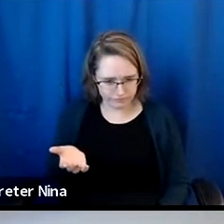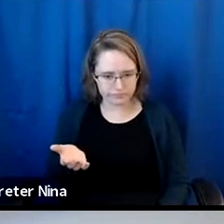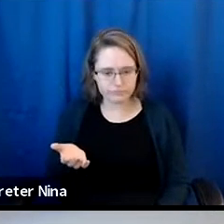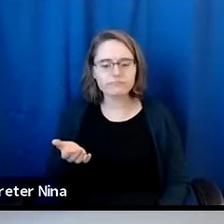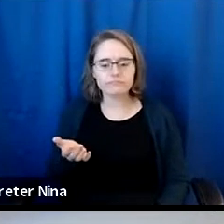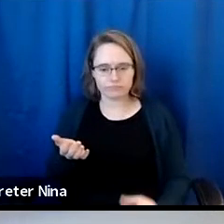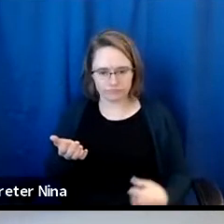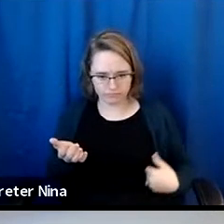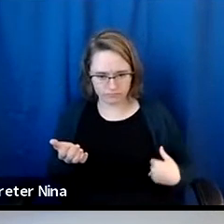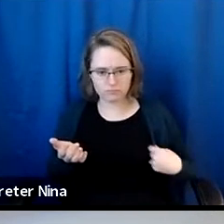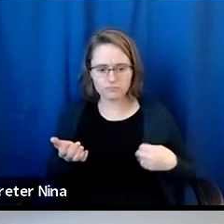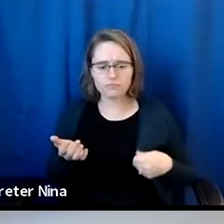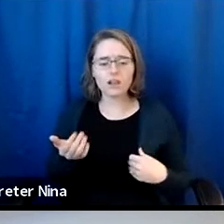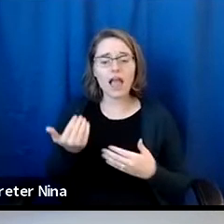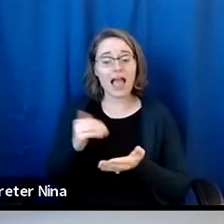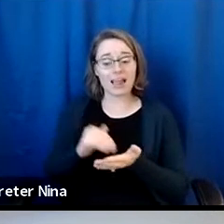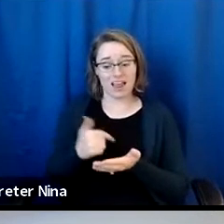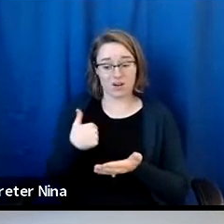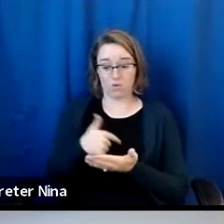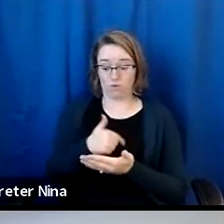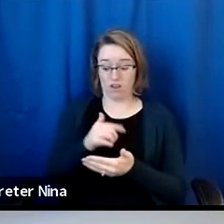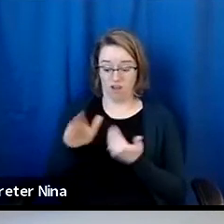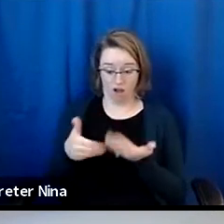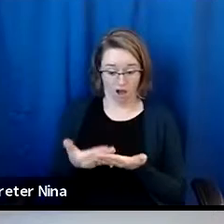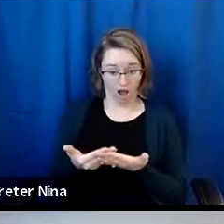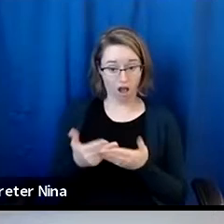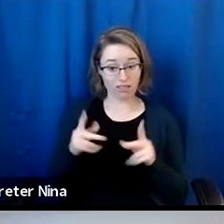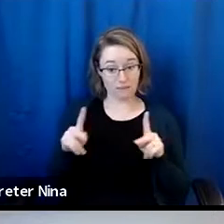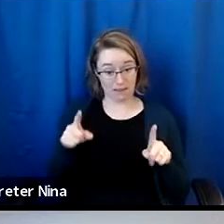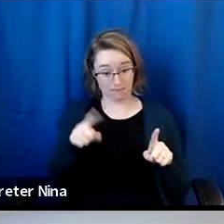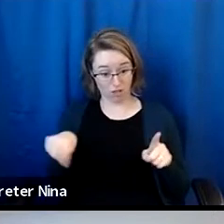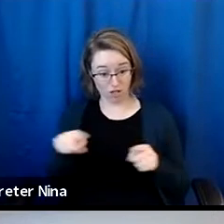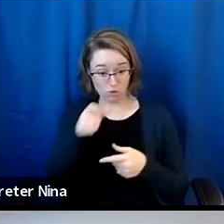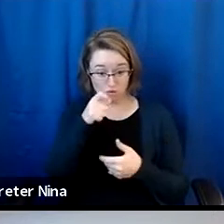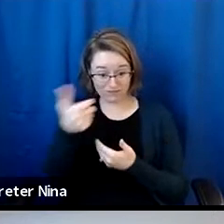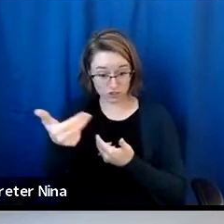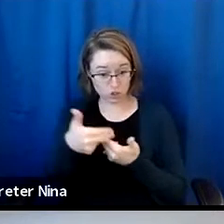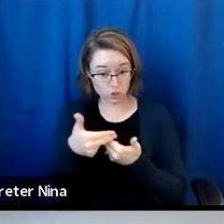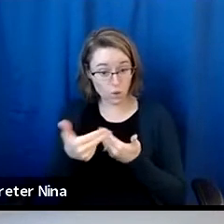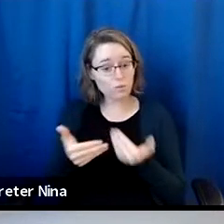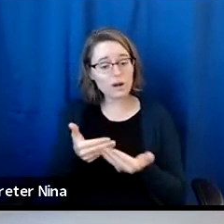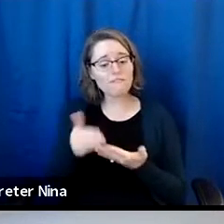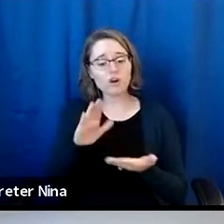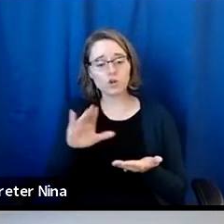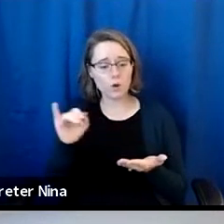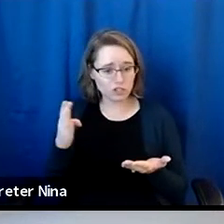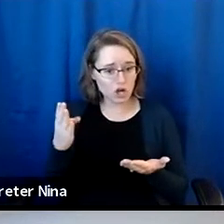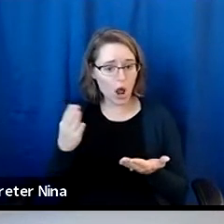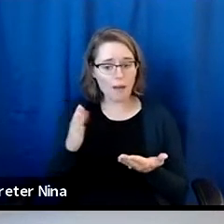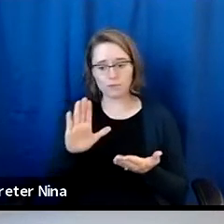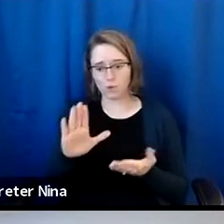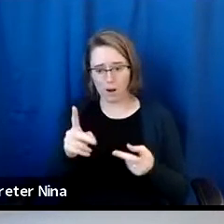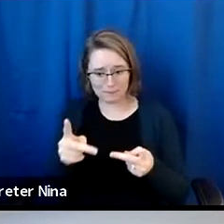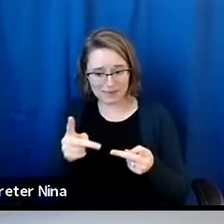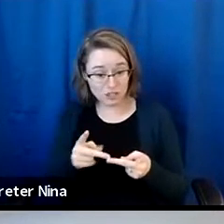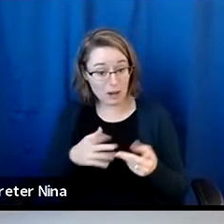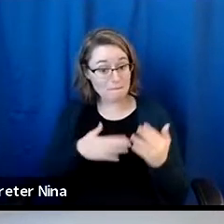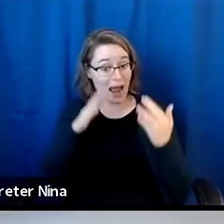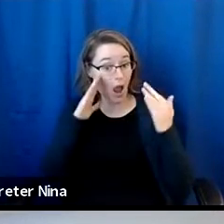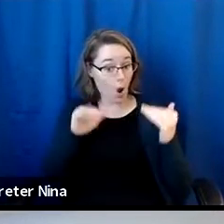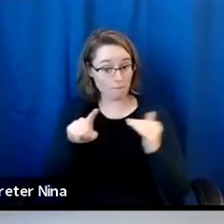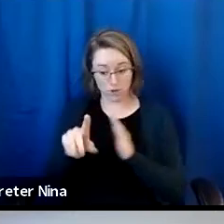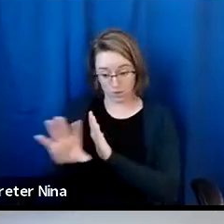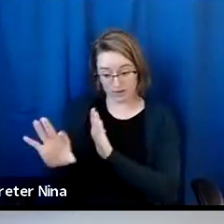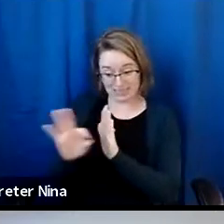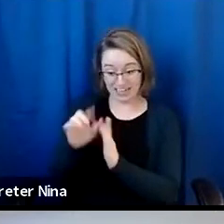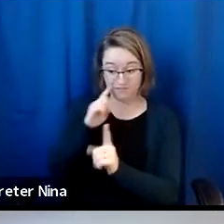again, we all, and the people on this call, whatever job you have, my hope is that you were selected to do the